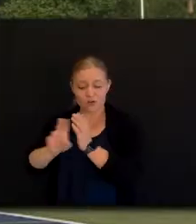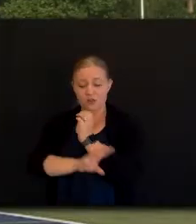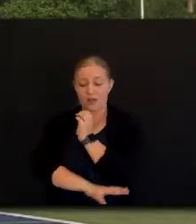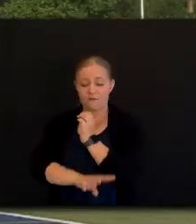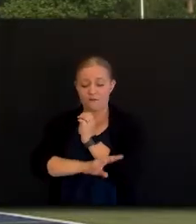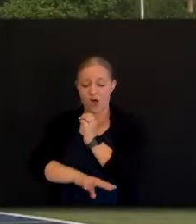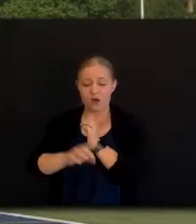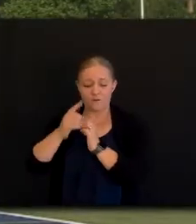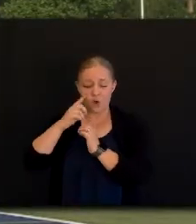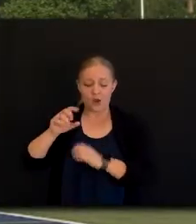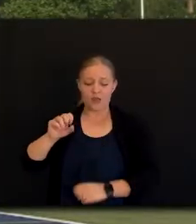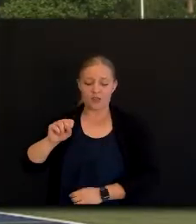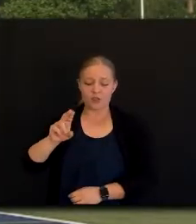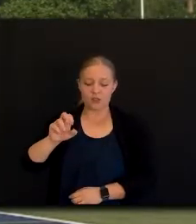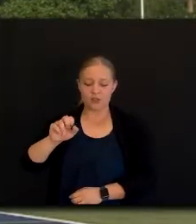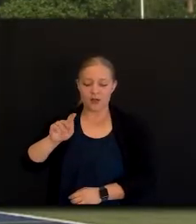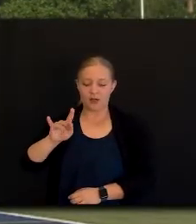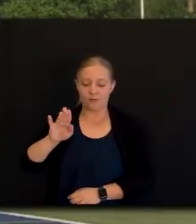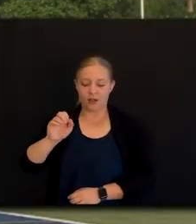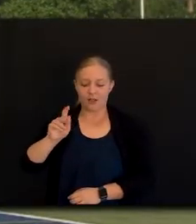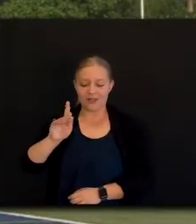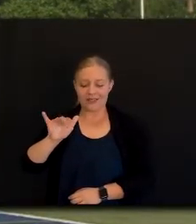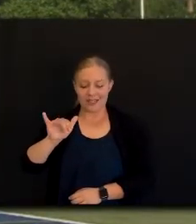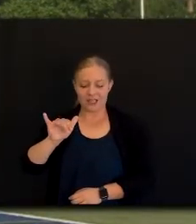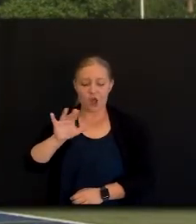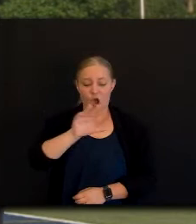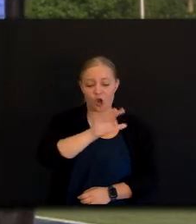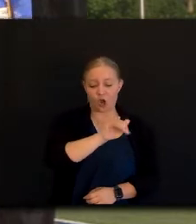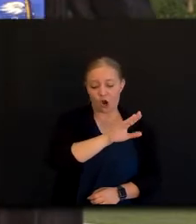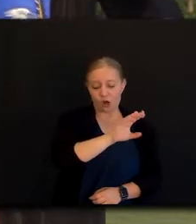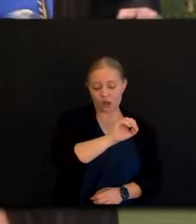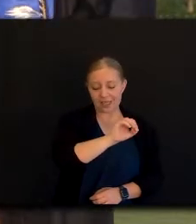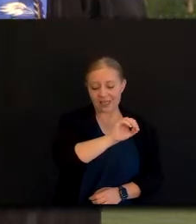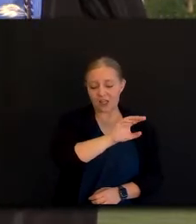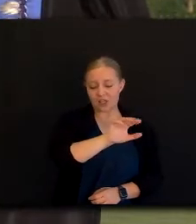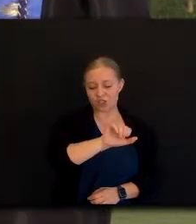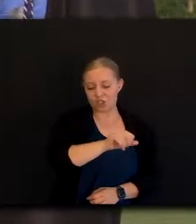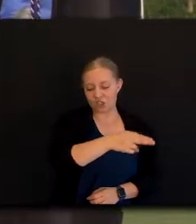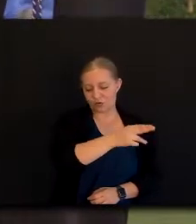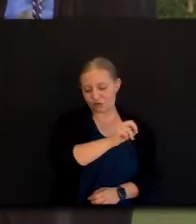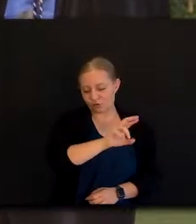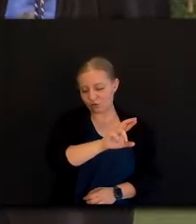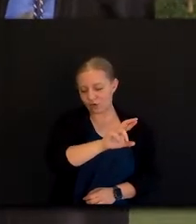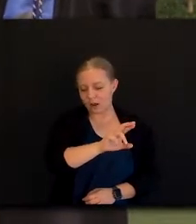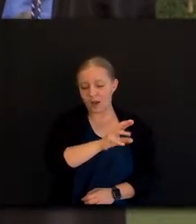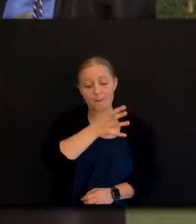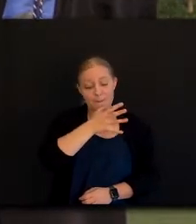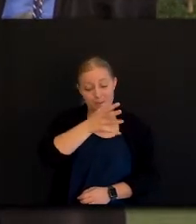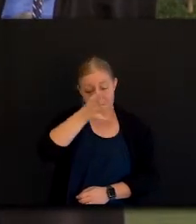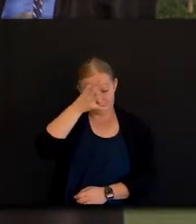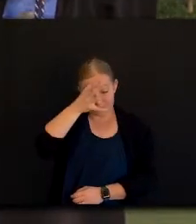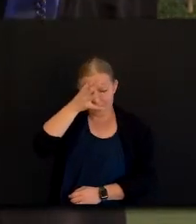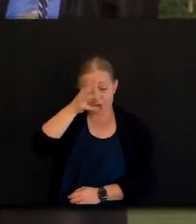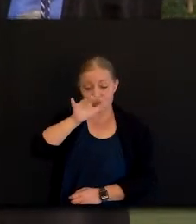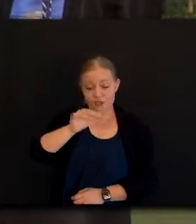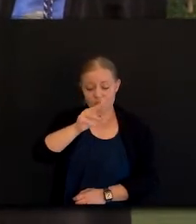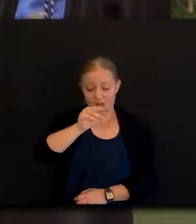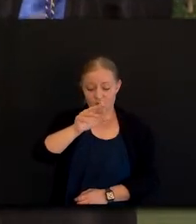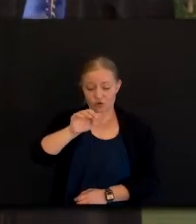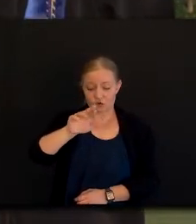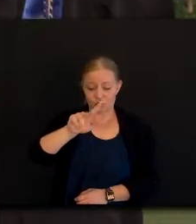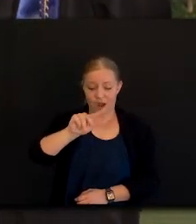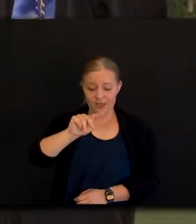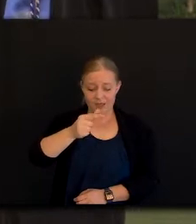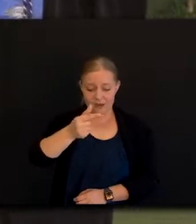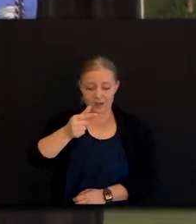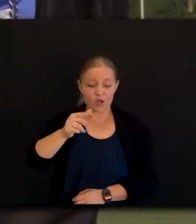Carly Shear. Carly's parents are Jen and Craig Shear. Carly was involved in tennis, National Honor Society, where she was vice